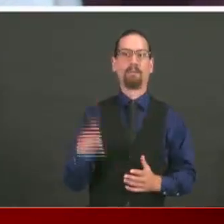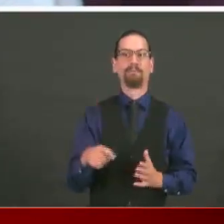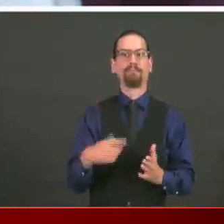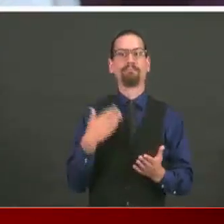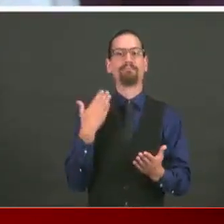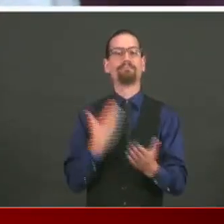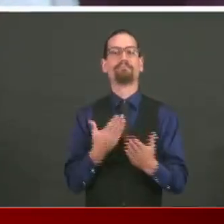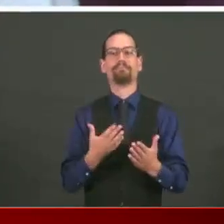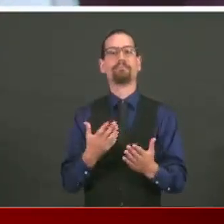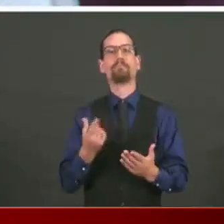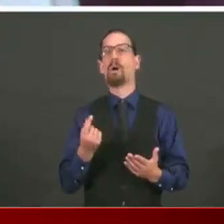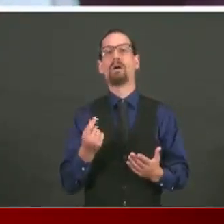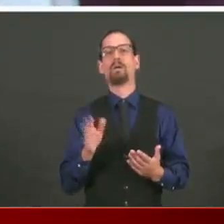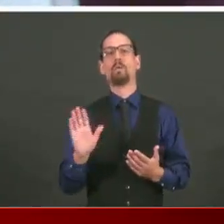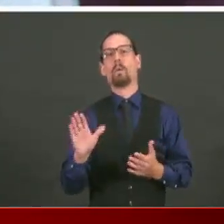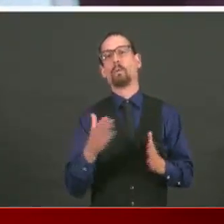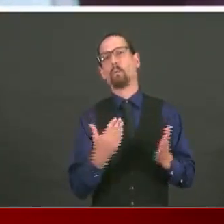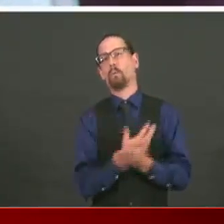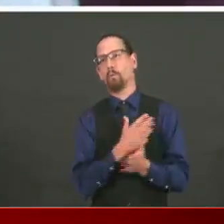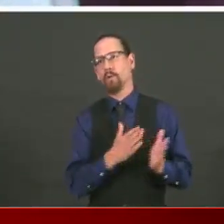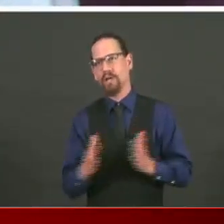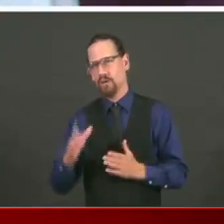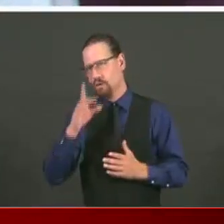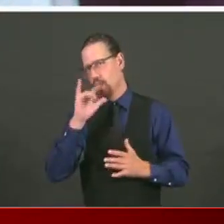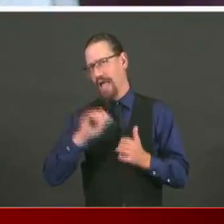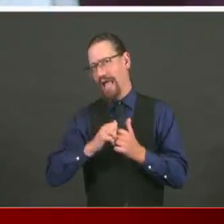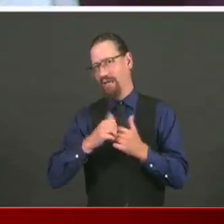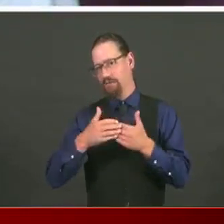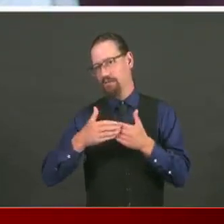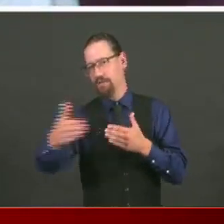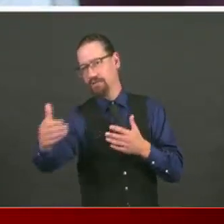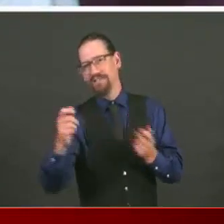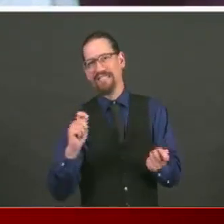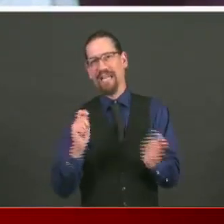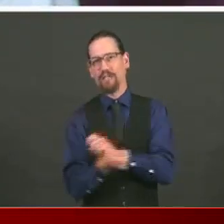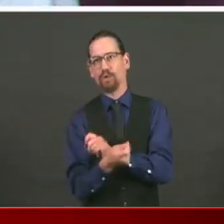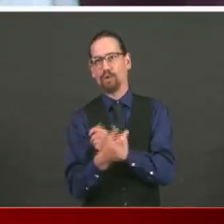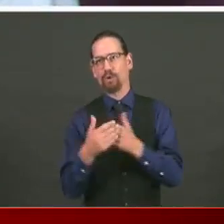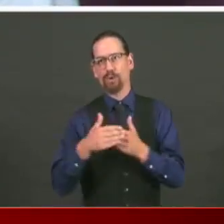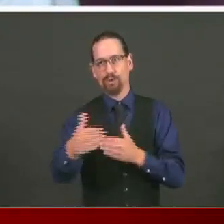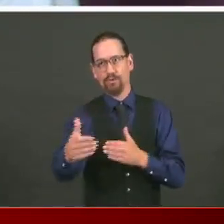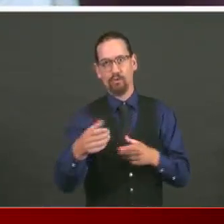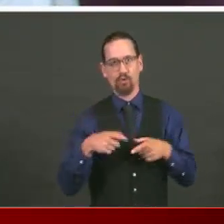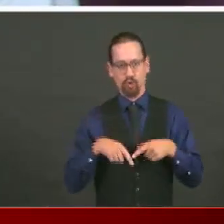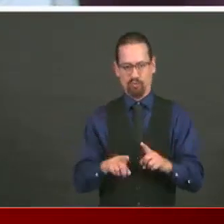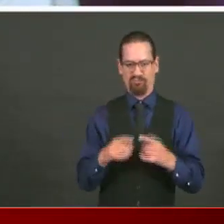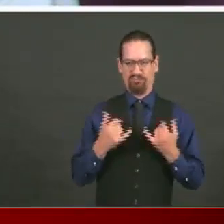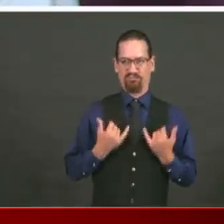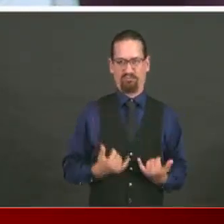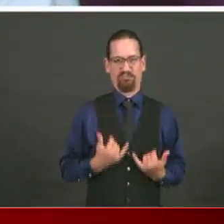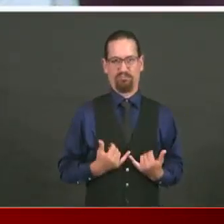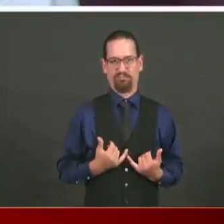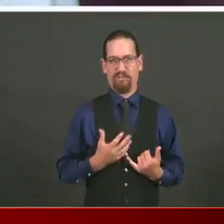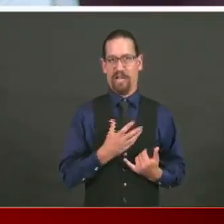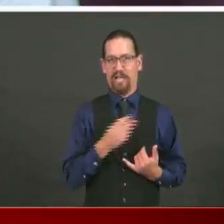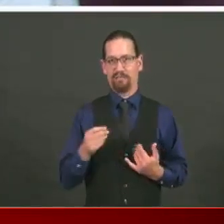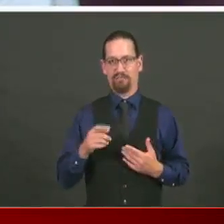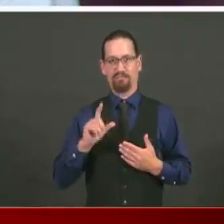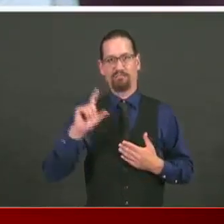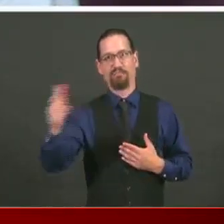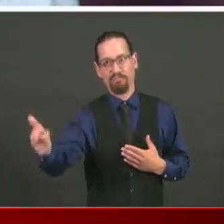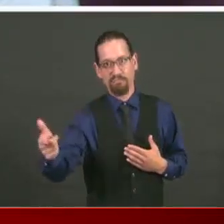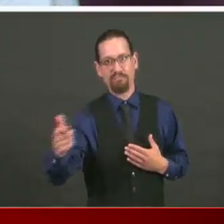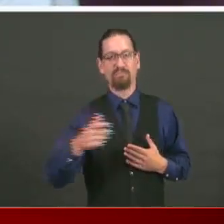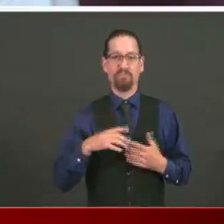plan, meaning how is the business adapting to ensure that it is capable of performing, of existing, and in